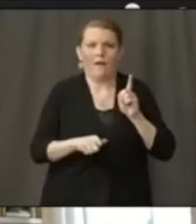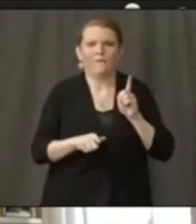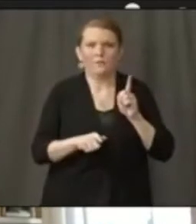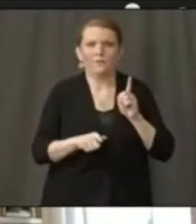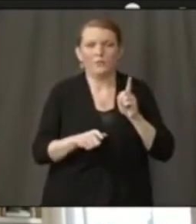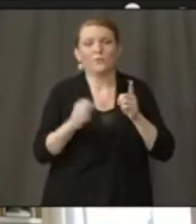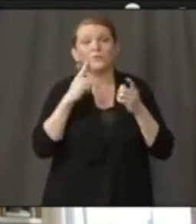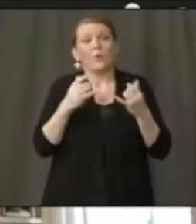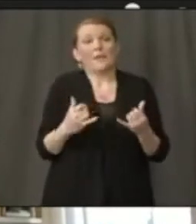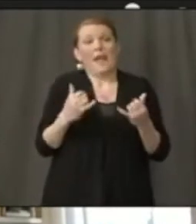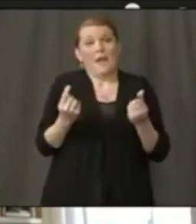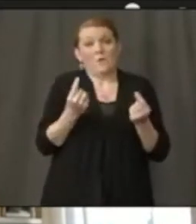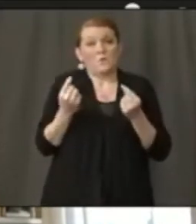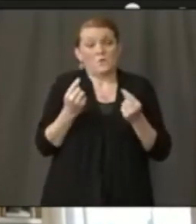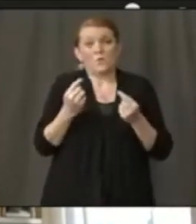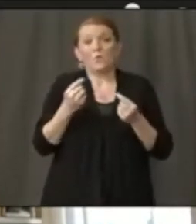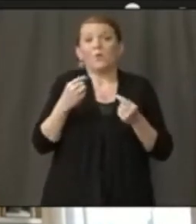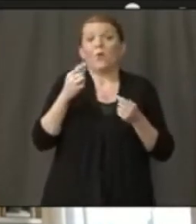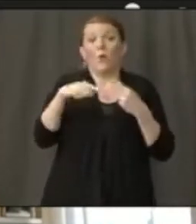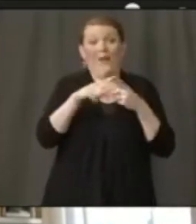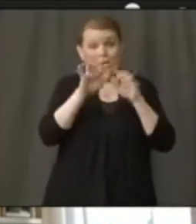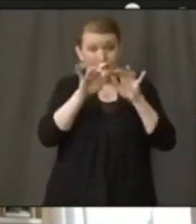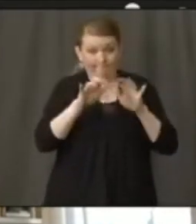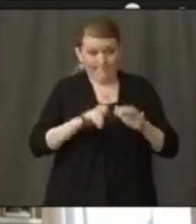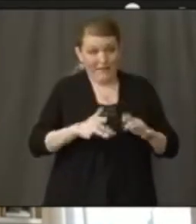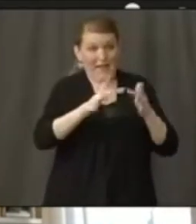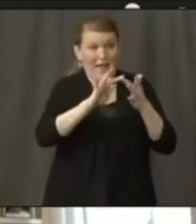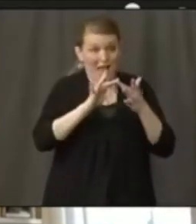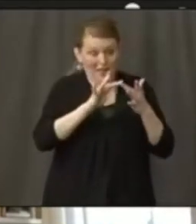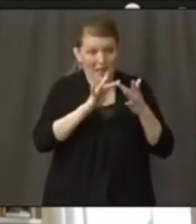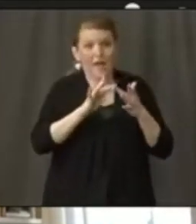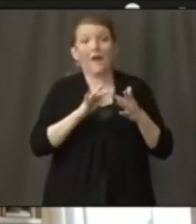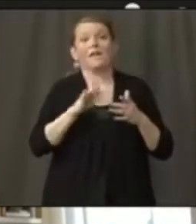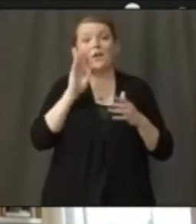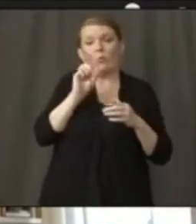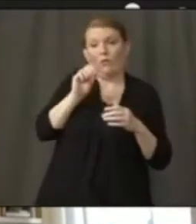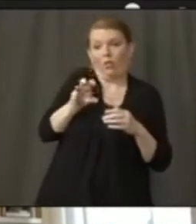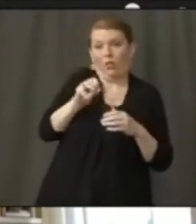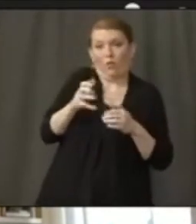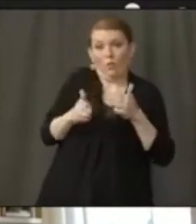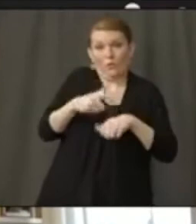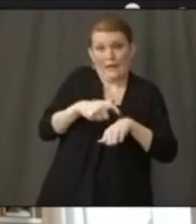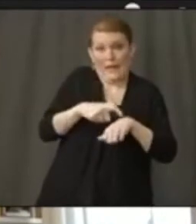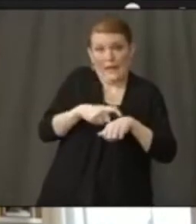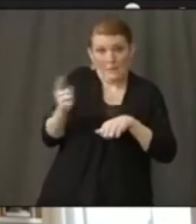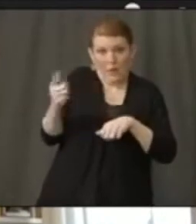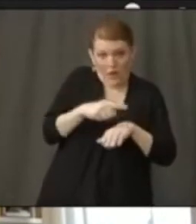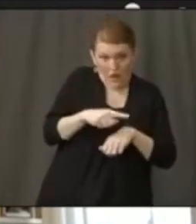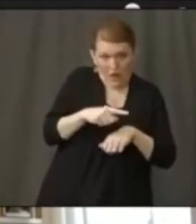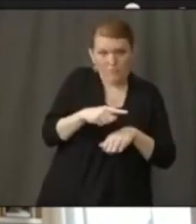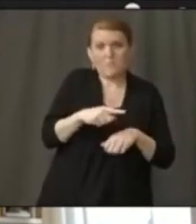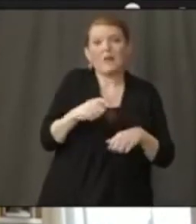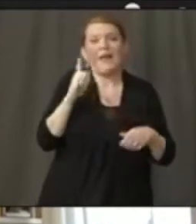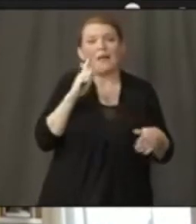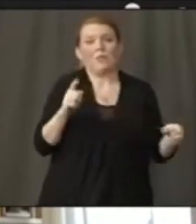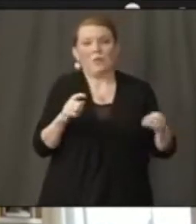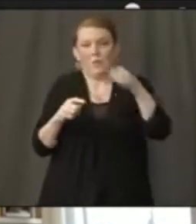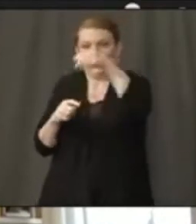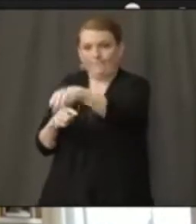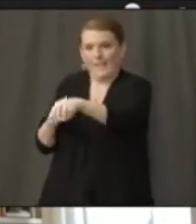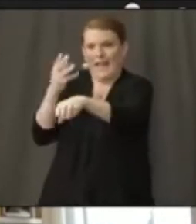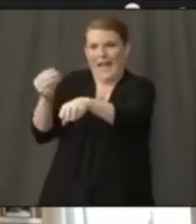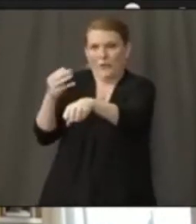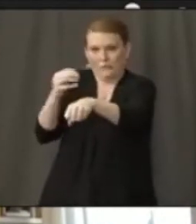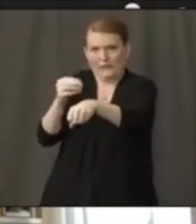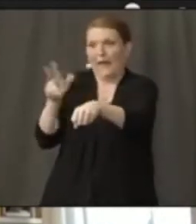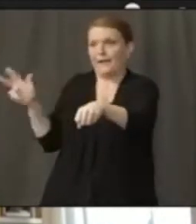is passed out onto a table upon arrival or perhaps brought out to their car. And while no method is perfect, and we